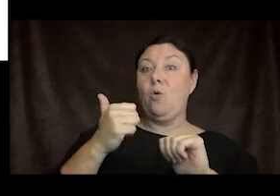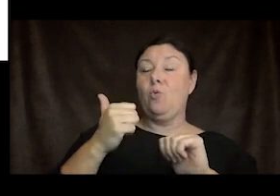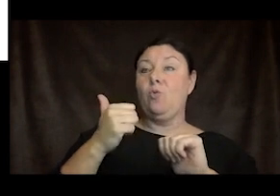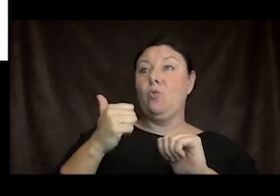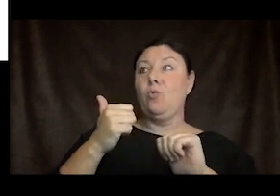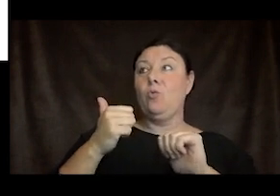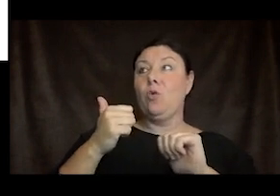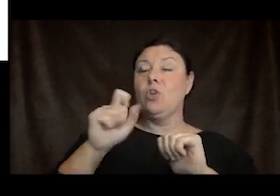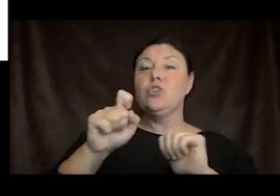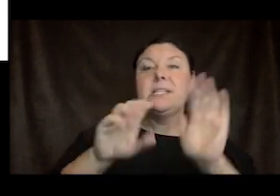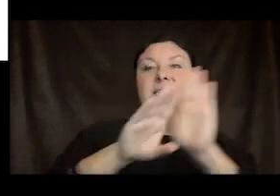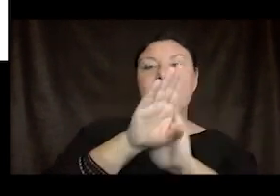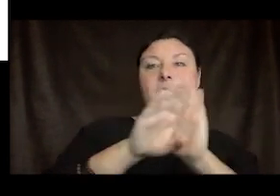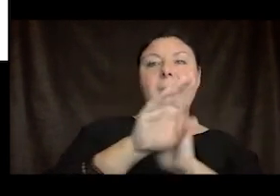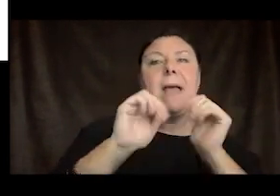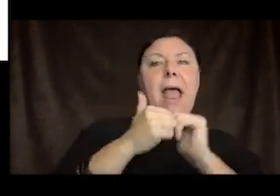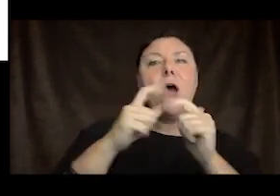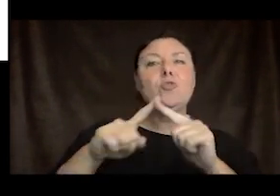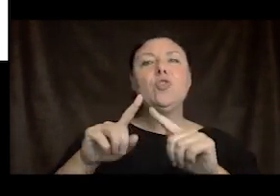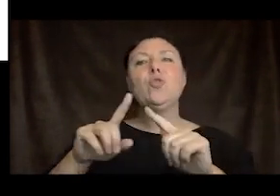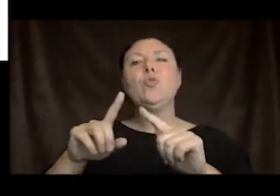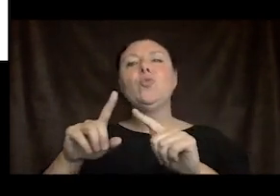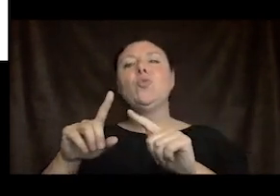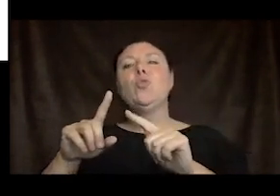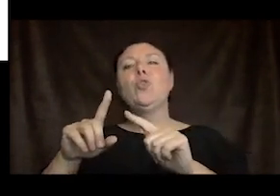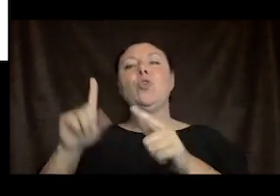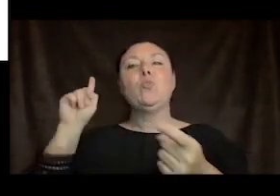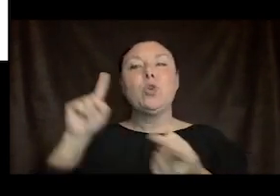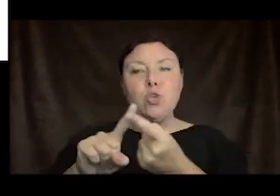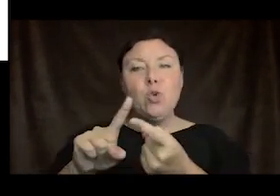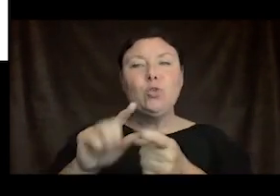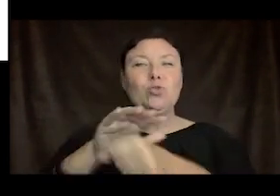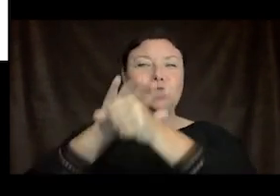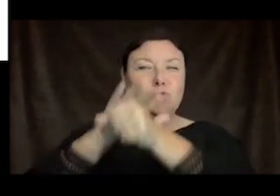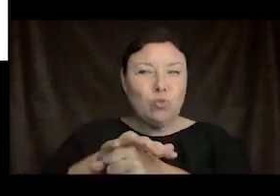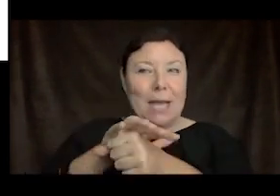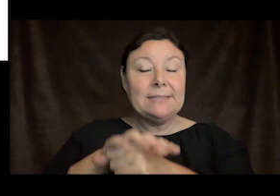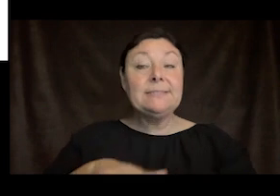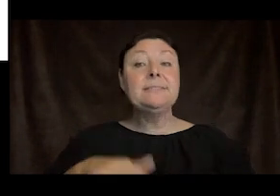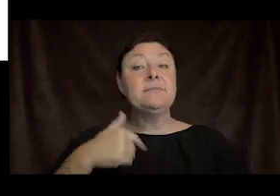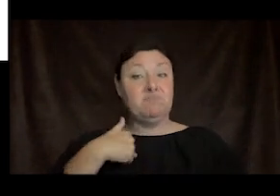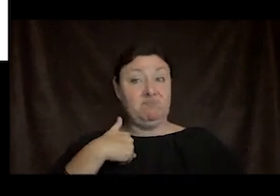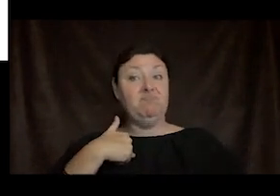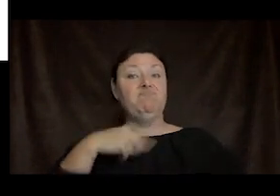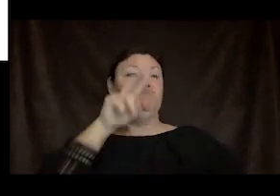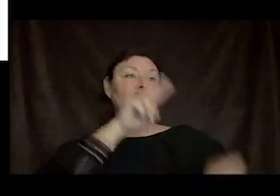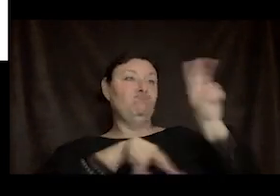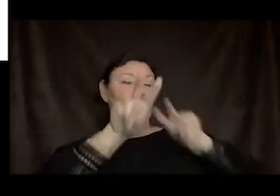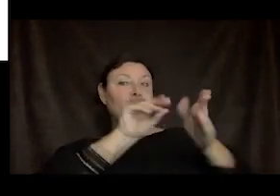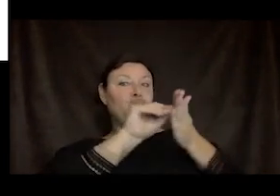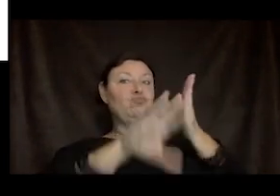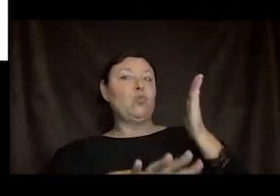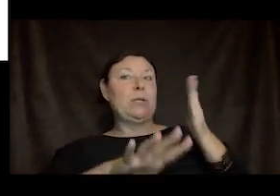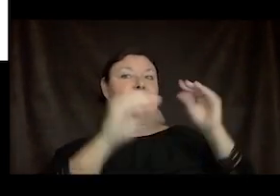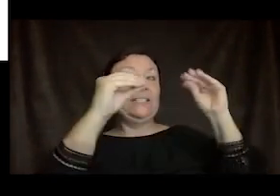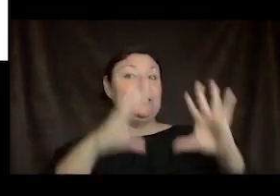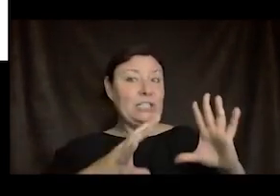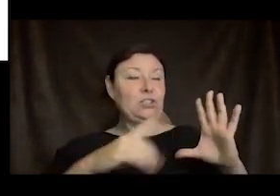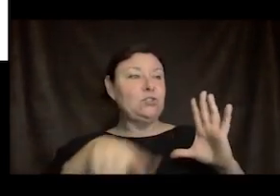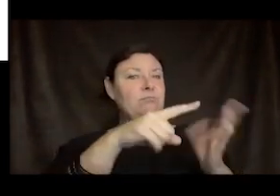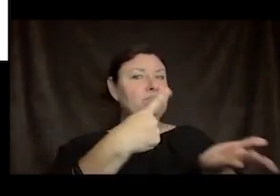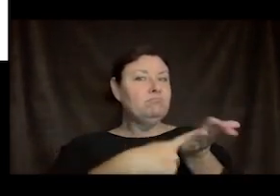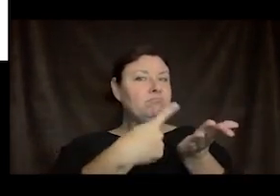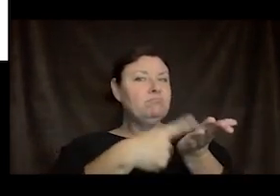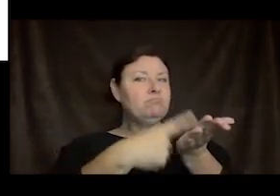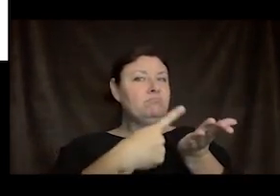arise. So I've observed teachers and student teachers who have had conversations and